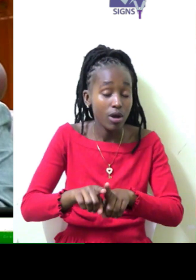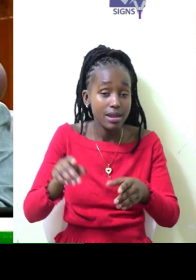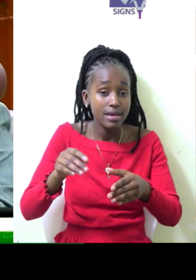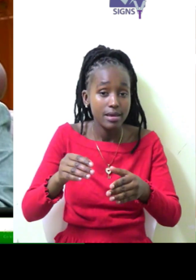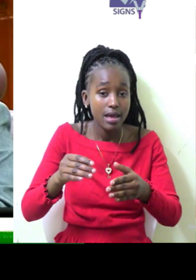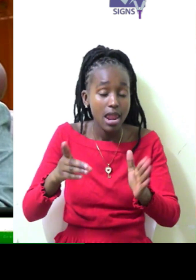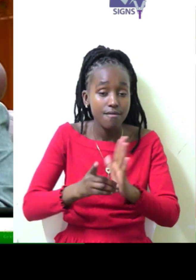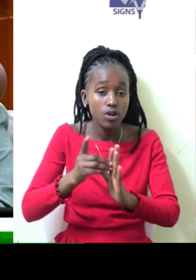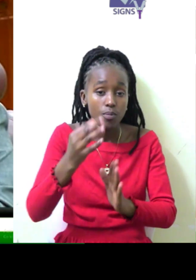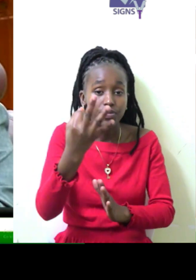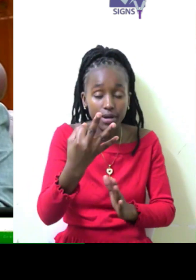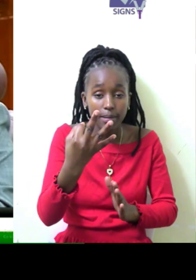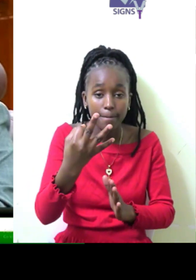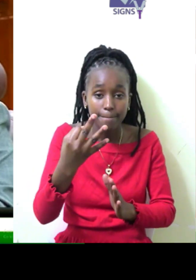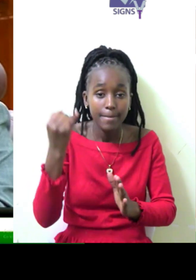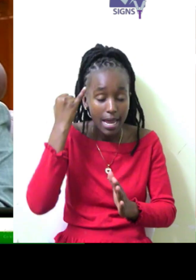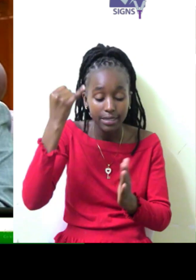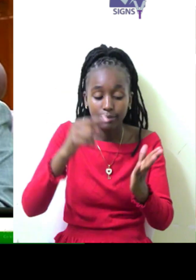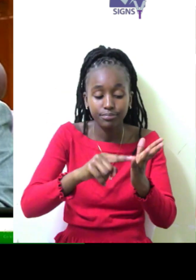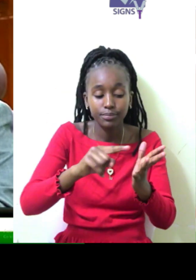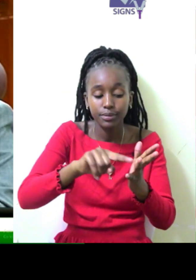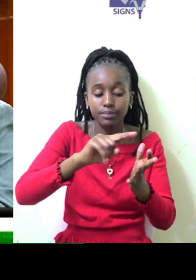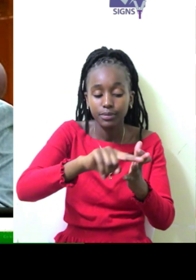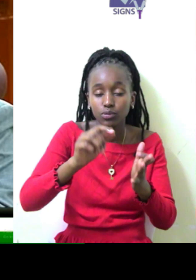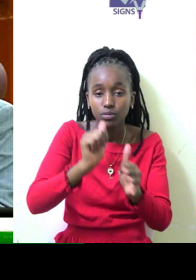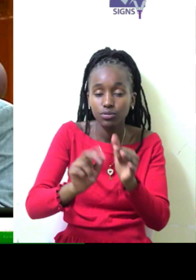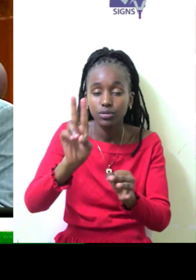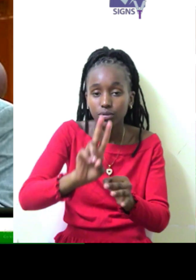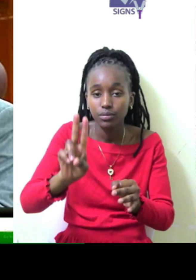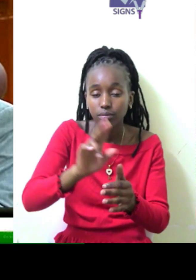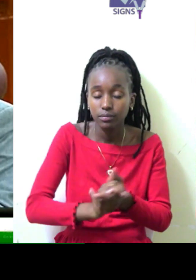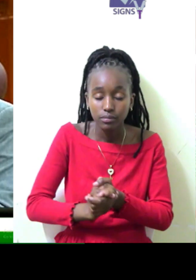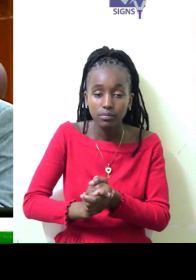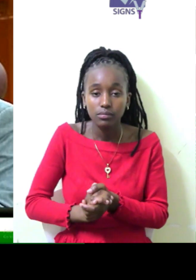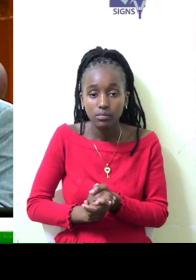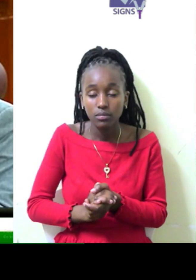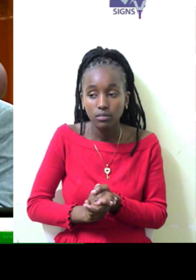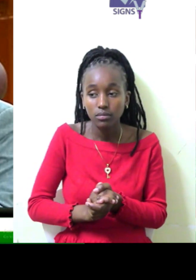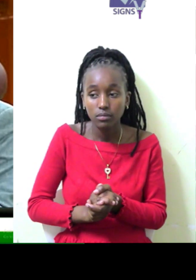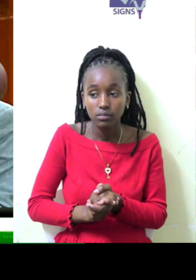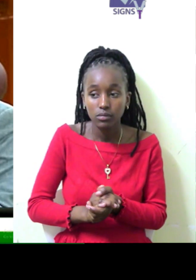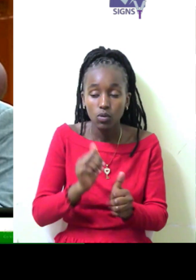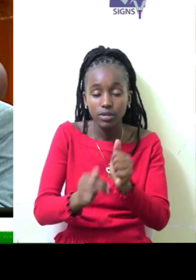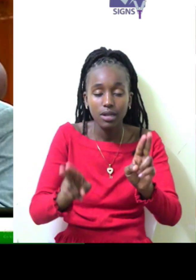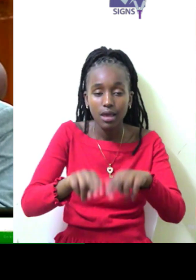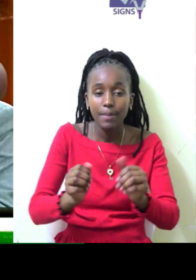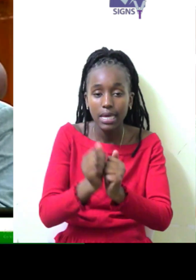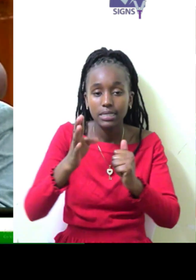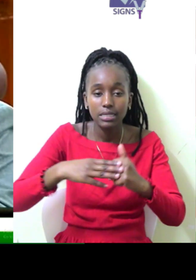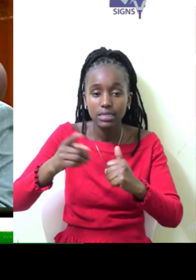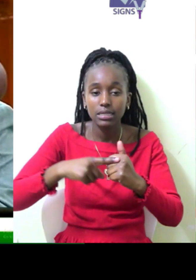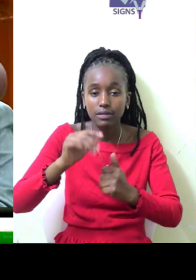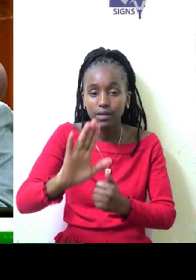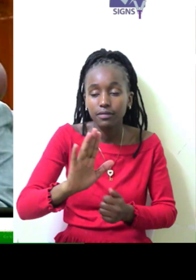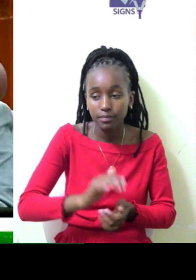strategic philosophies that informed our sessional paper, 1965. They